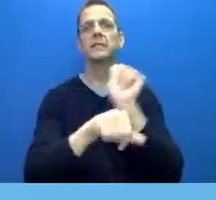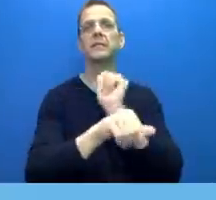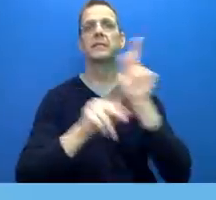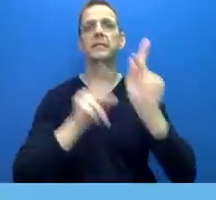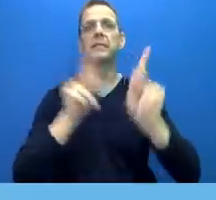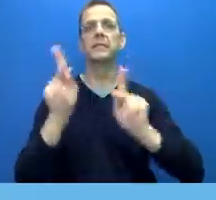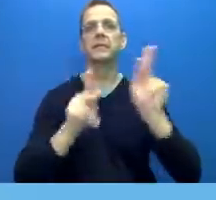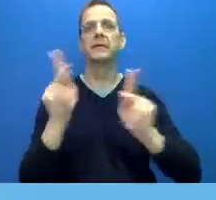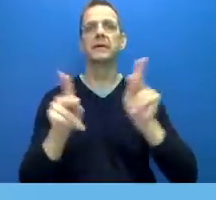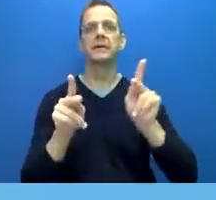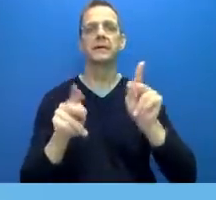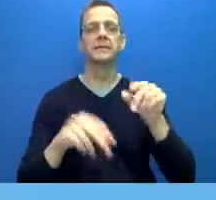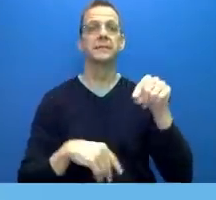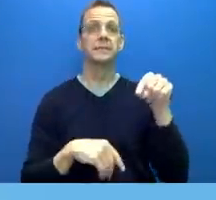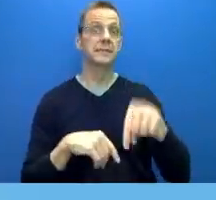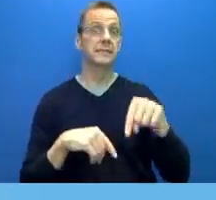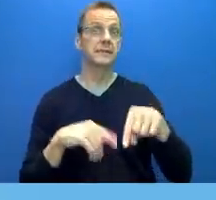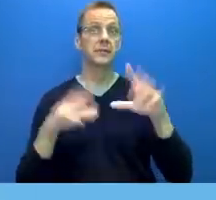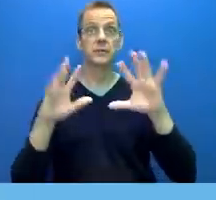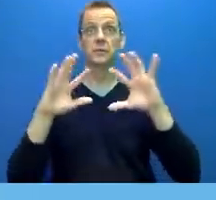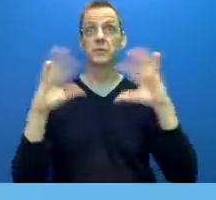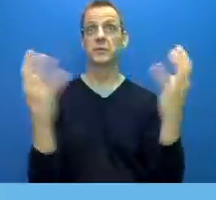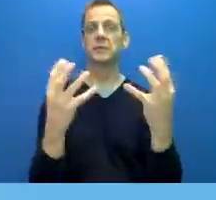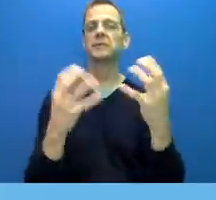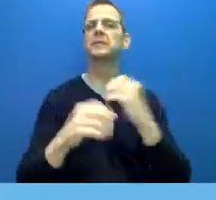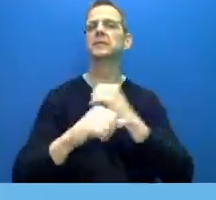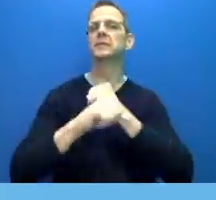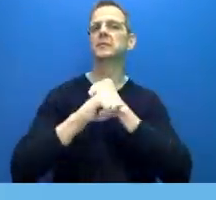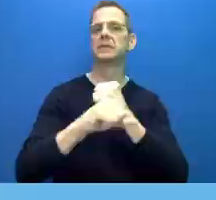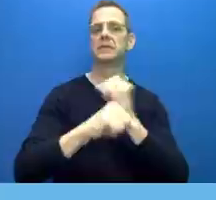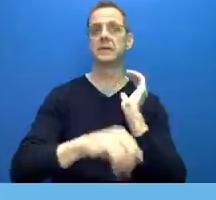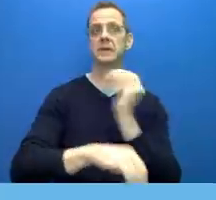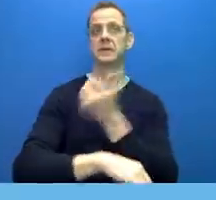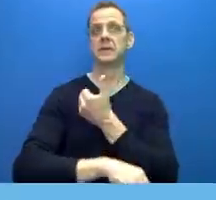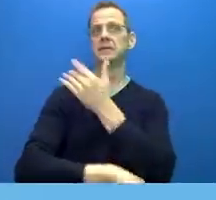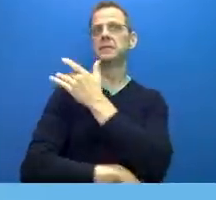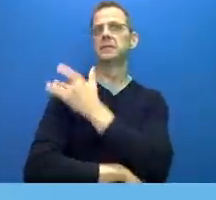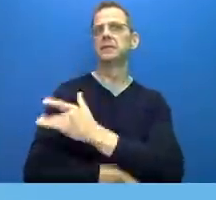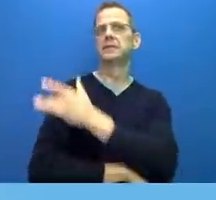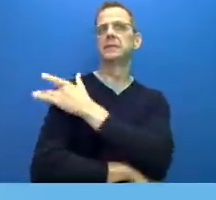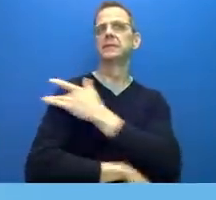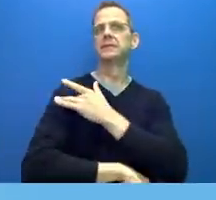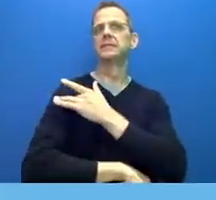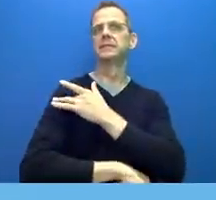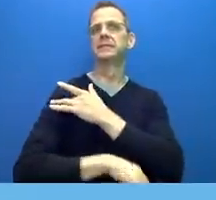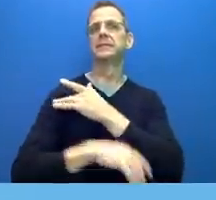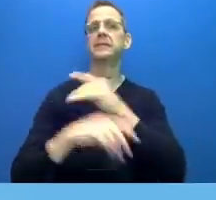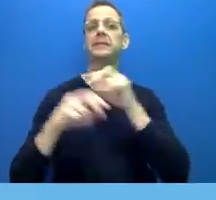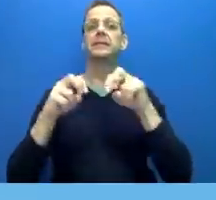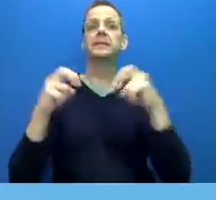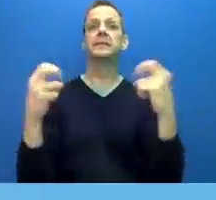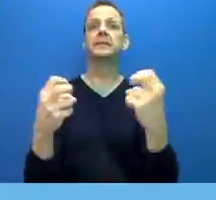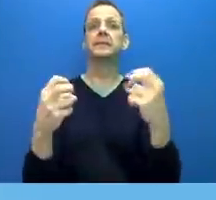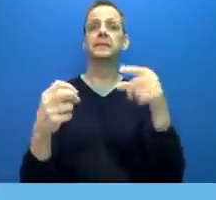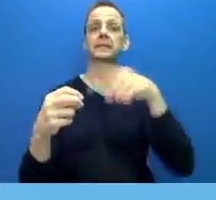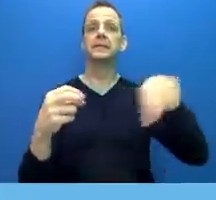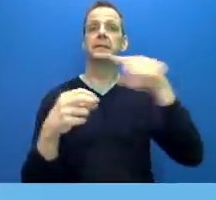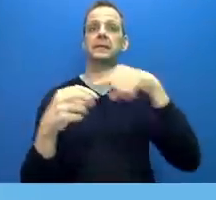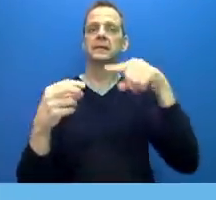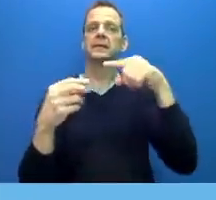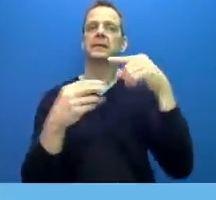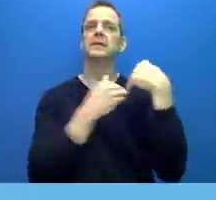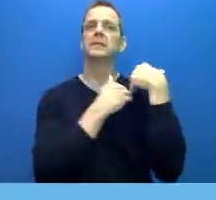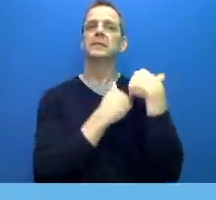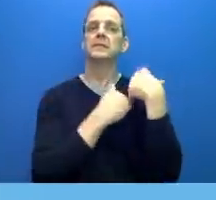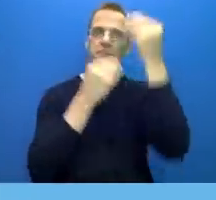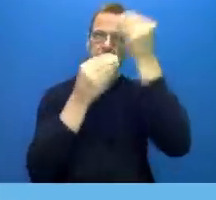Our Province COVID-19 briefing is a regular panel of doctors and experts. We will endeavor to bring timely, accurate updates on the COVID-19 crisis in